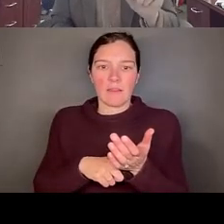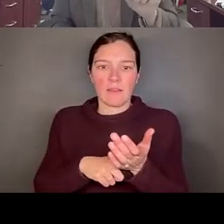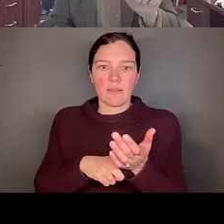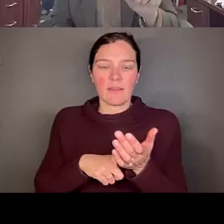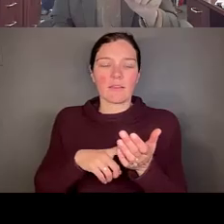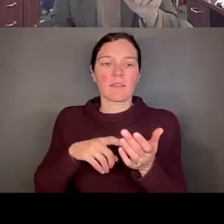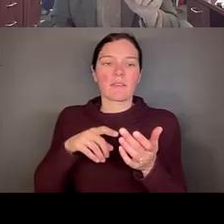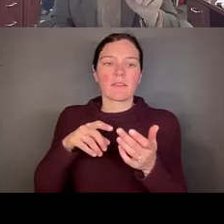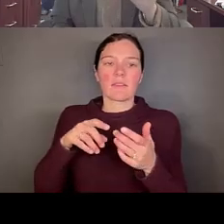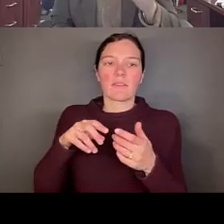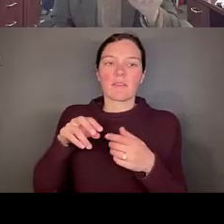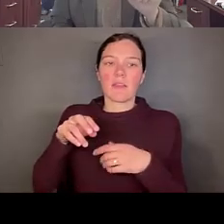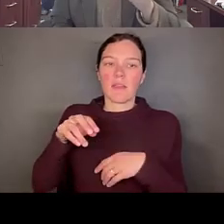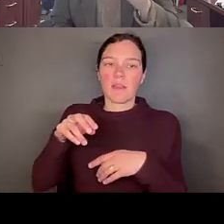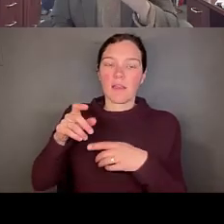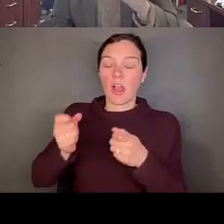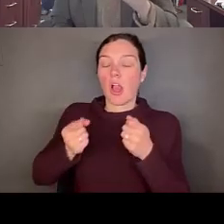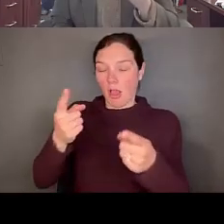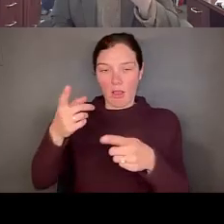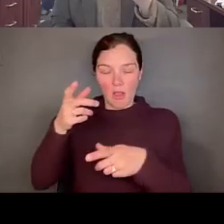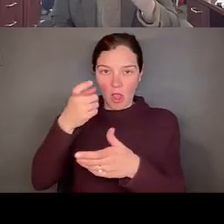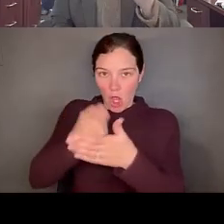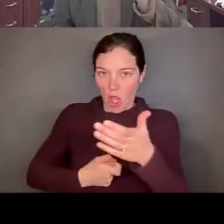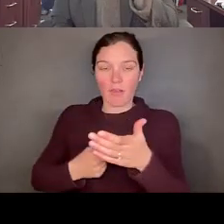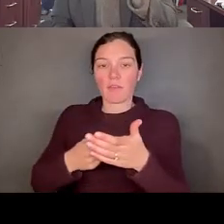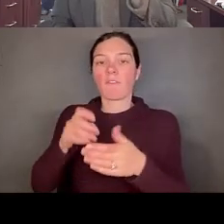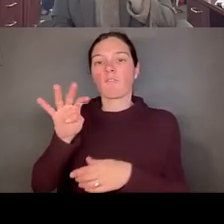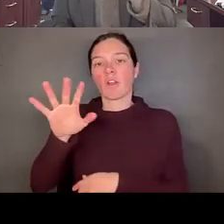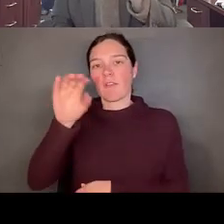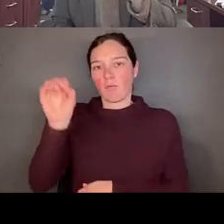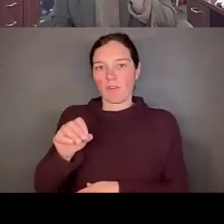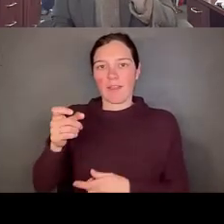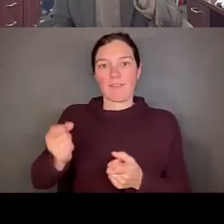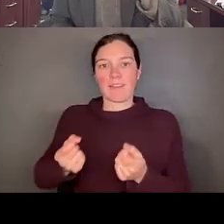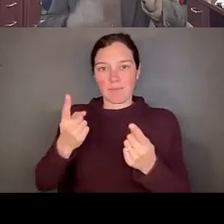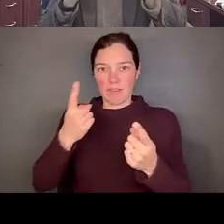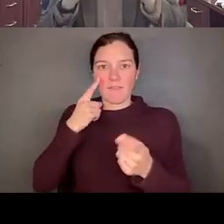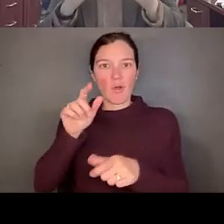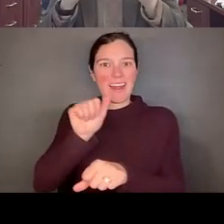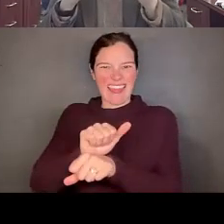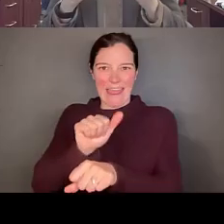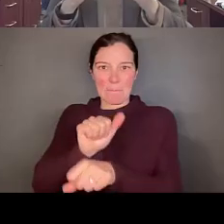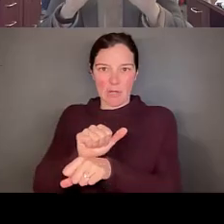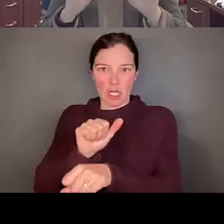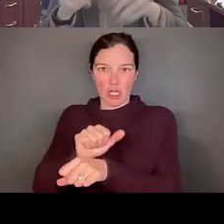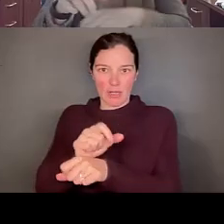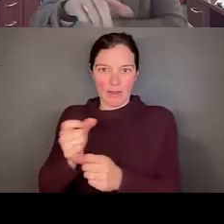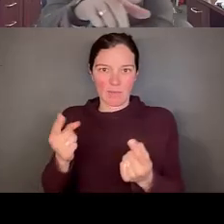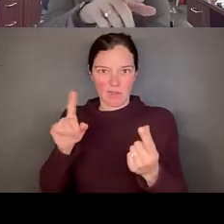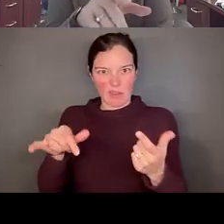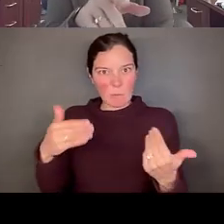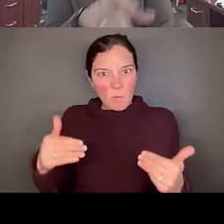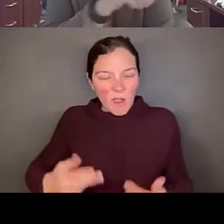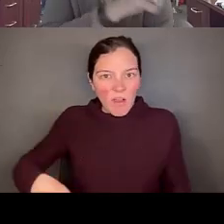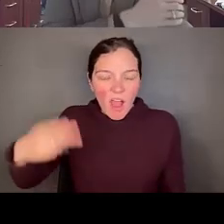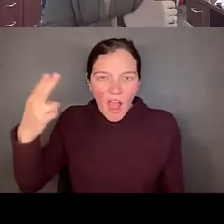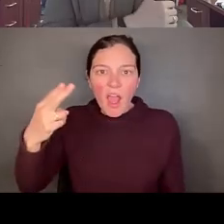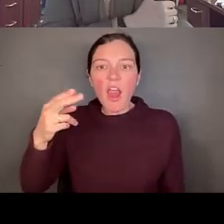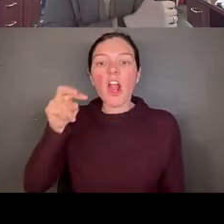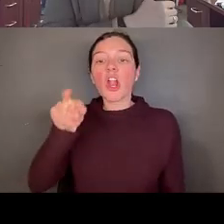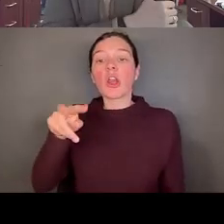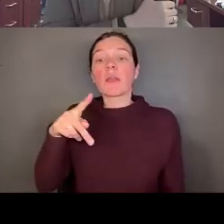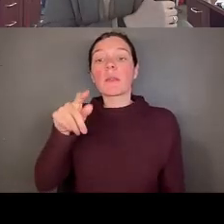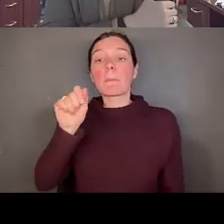45% of operating expenses are for labor expenses. That is tremendous. And if you look at the